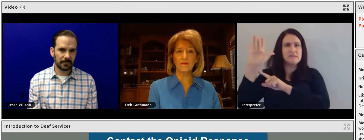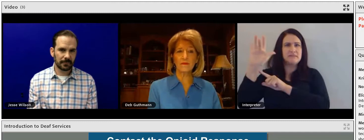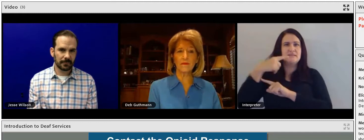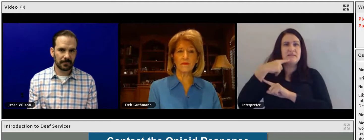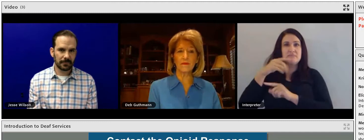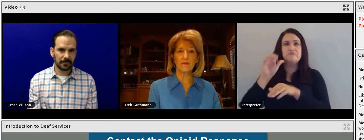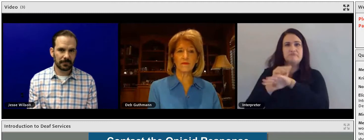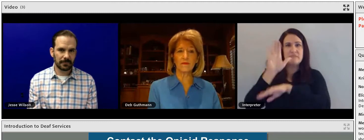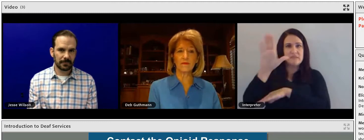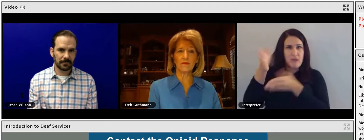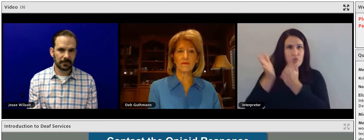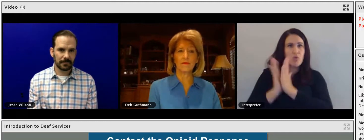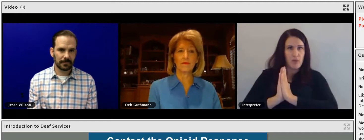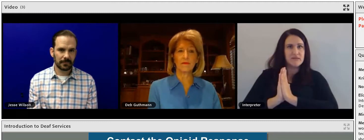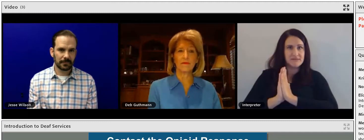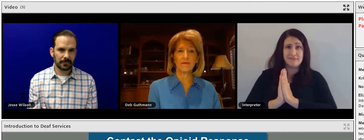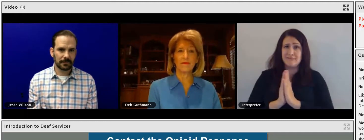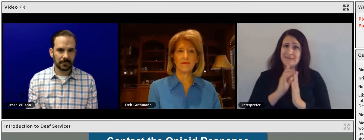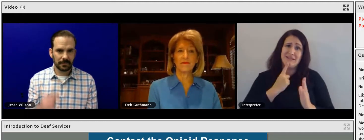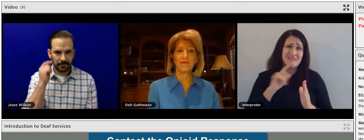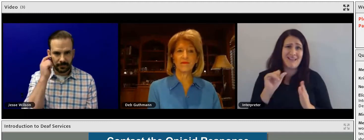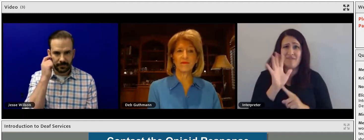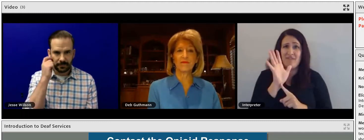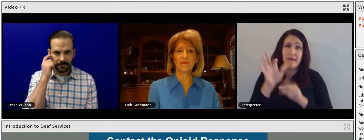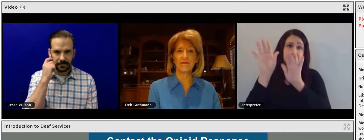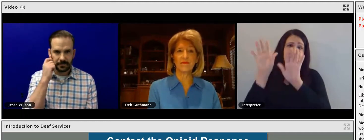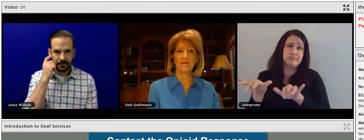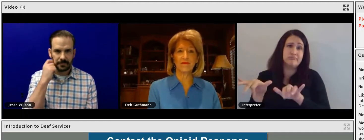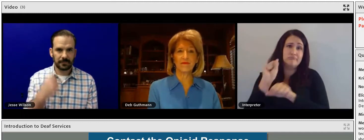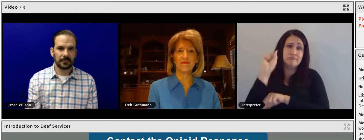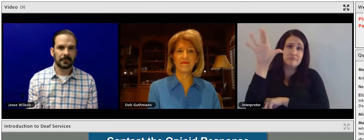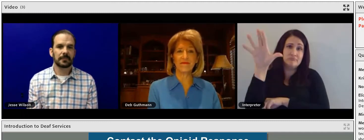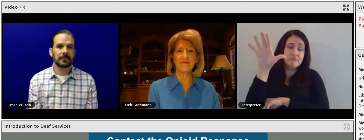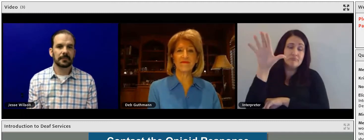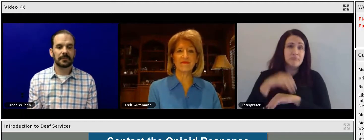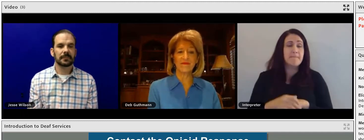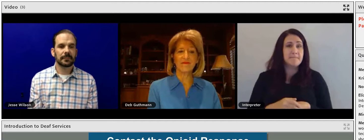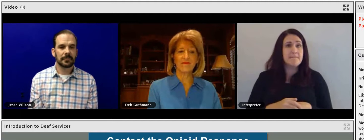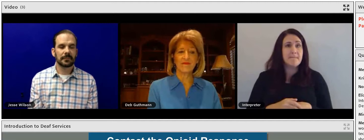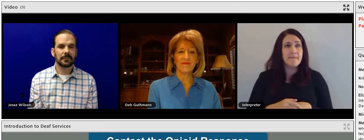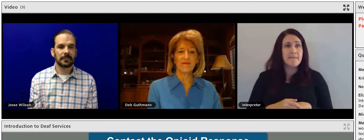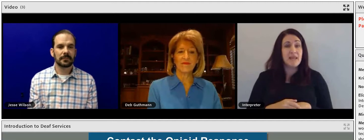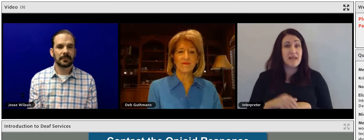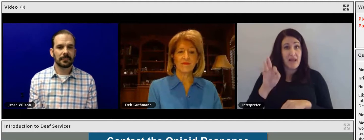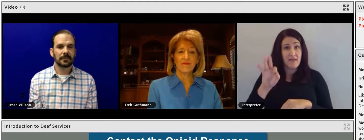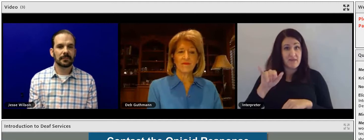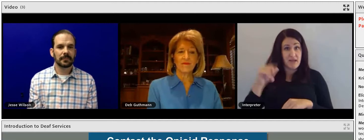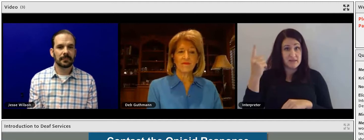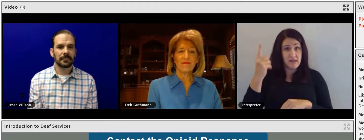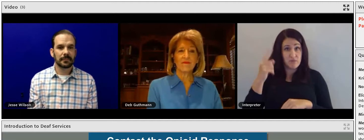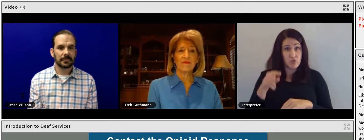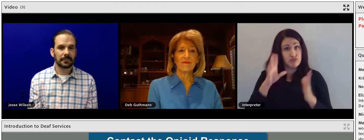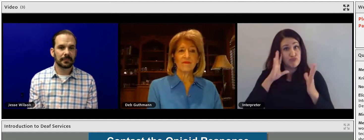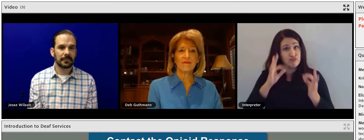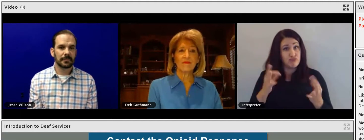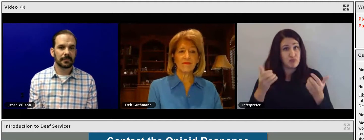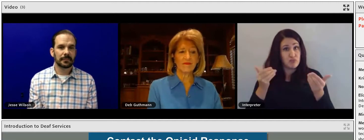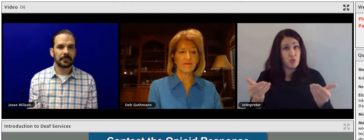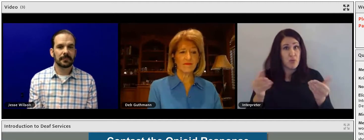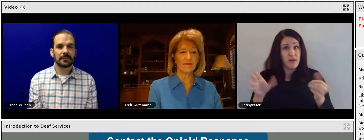Request. Seriously, it takes like 5 minutes to submit a request, and if that's something that you do decide to do,